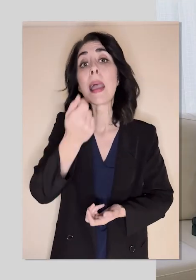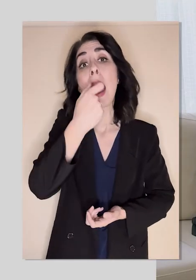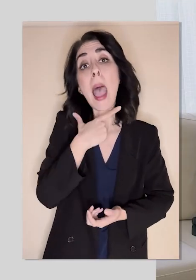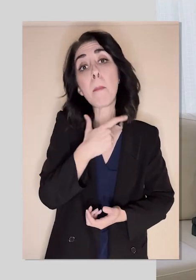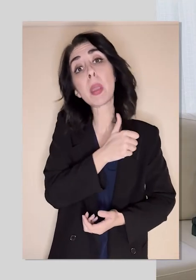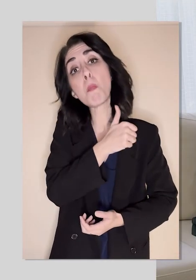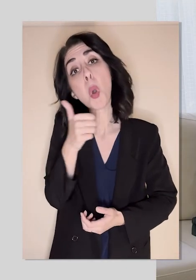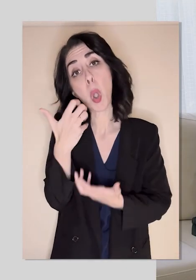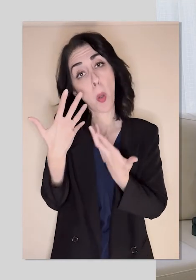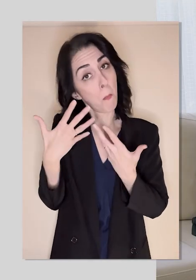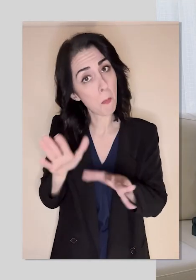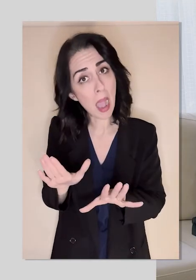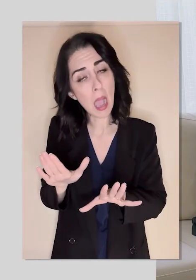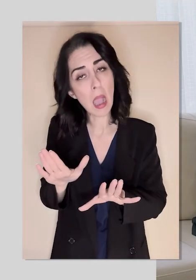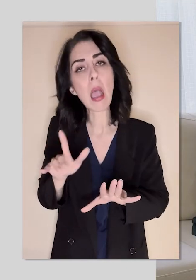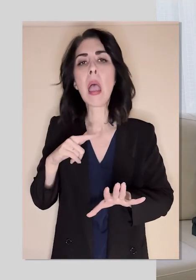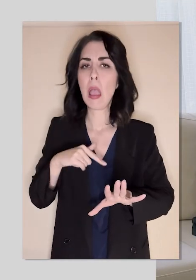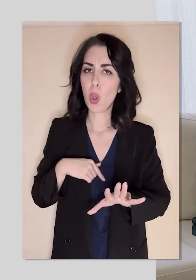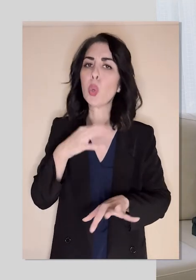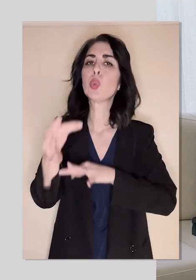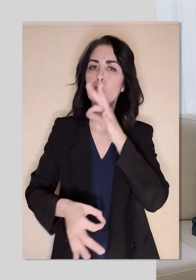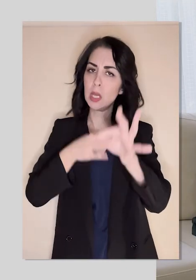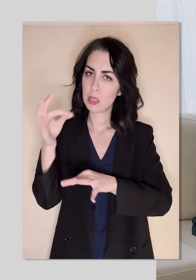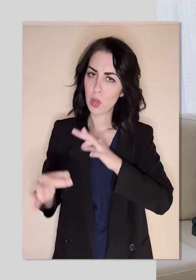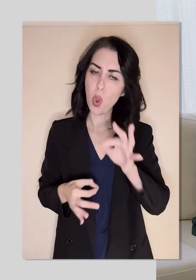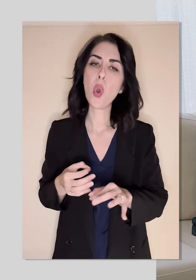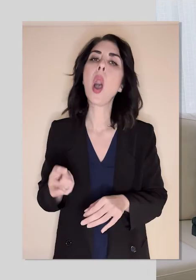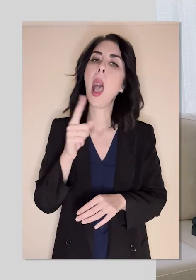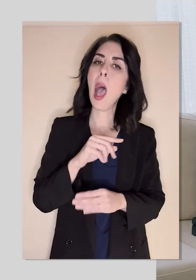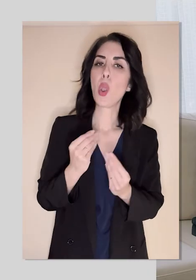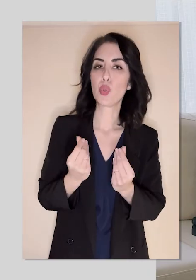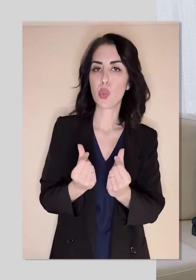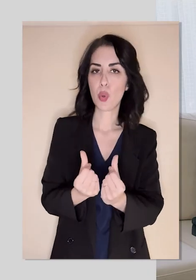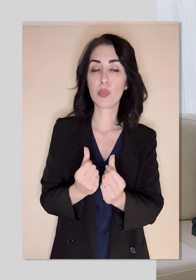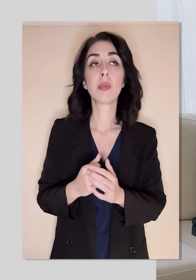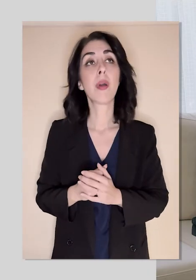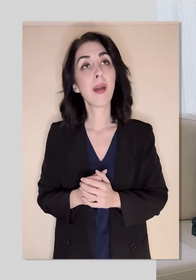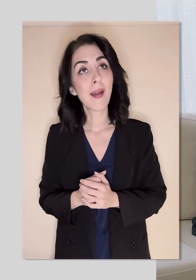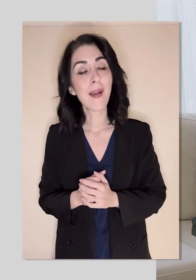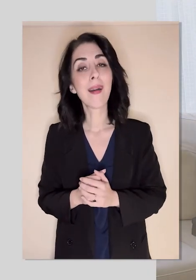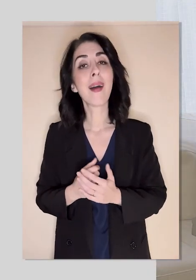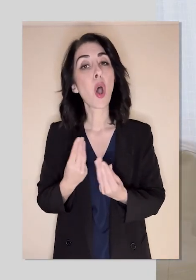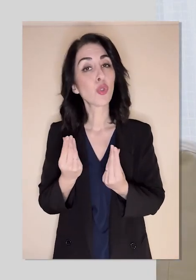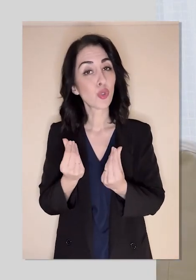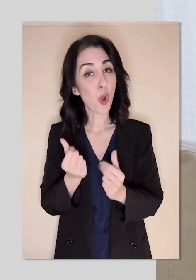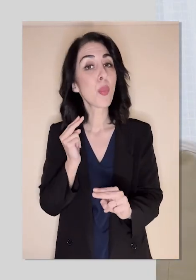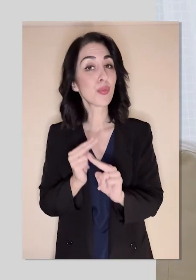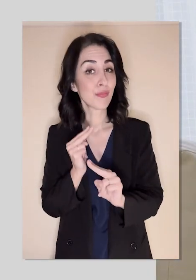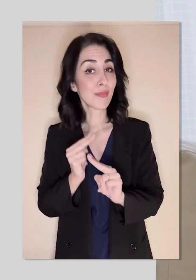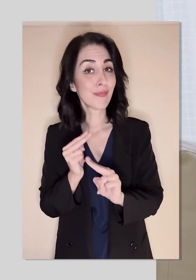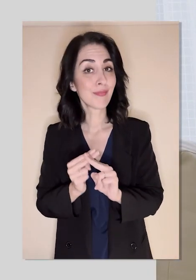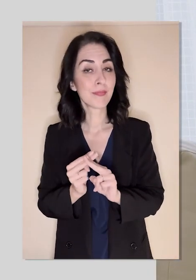tablets. The formulation does matter. Oh, it's essential in many patients, not